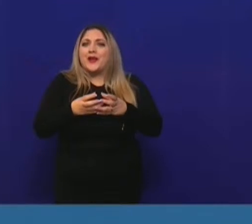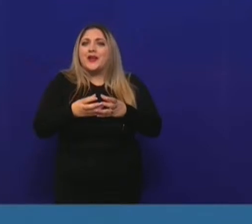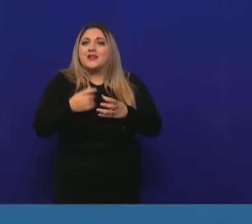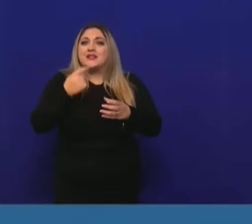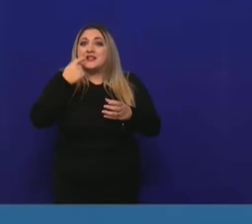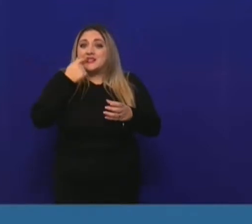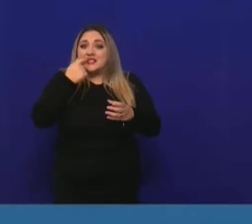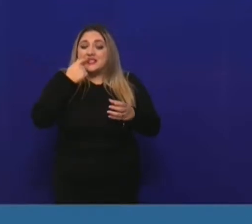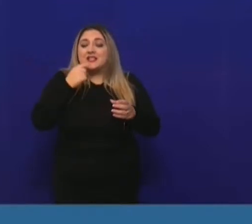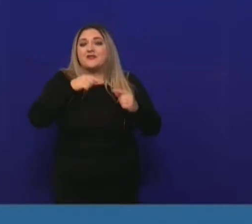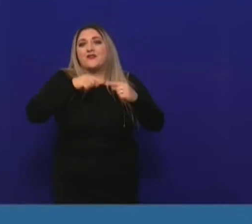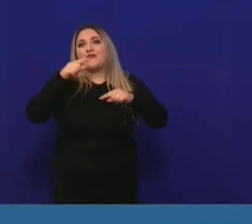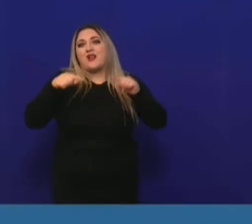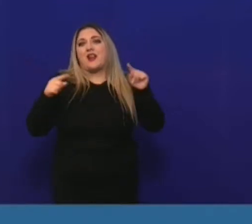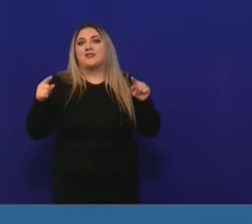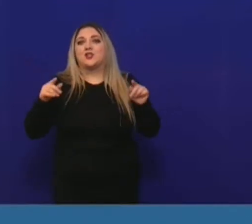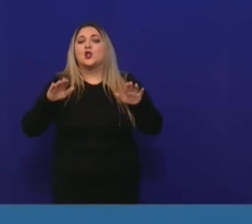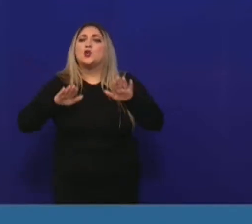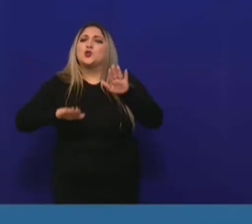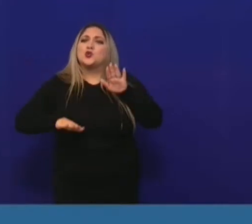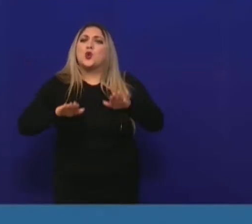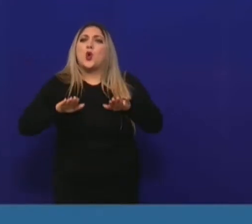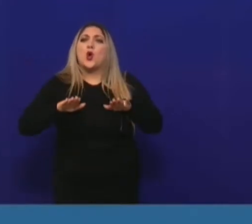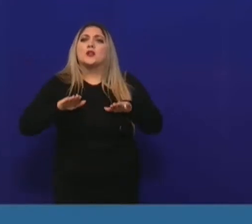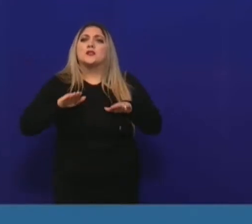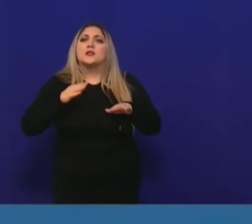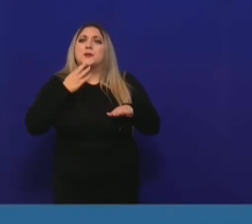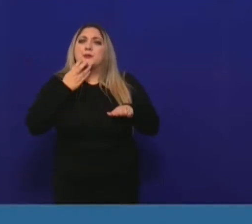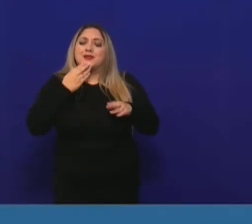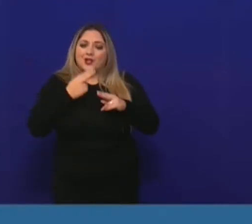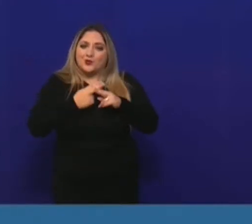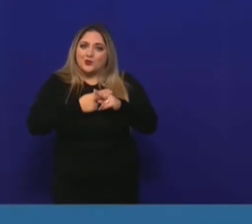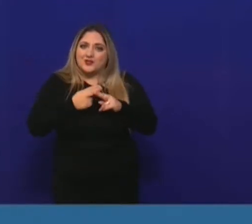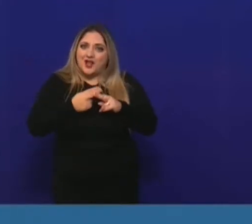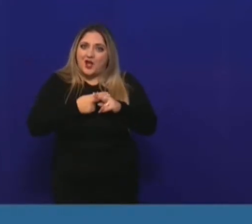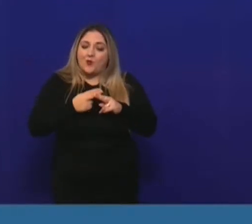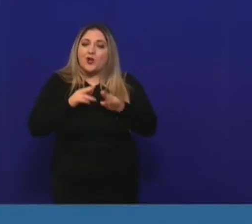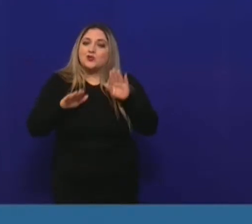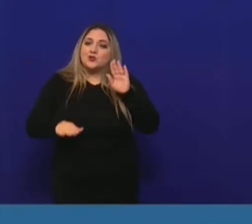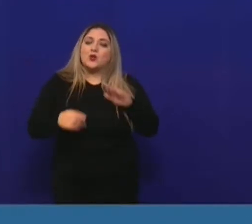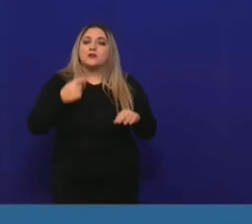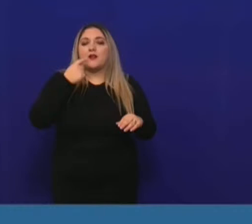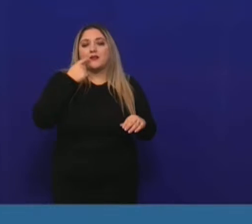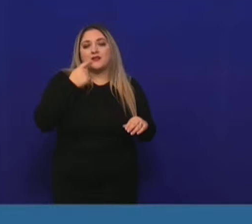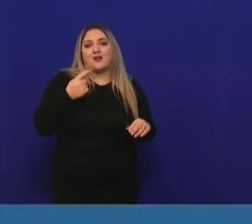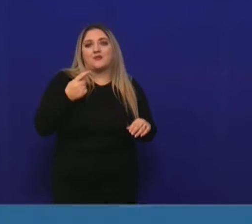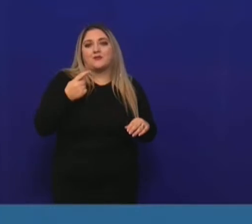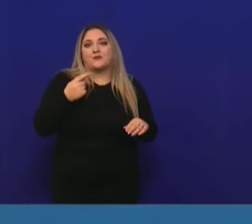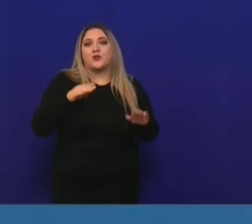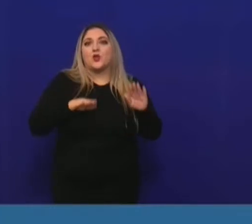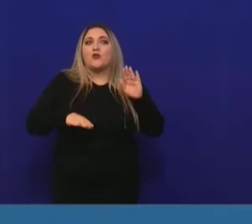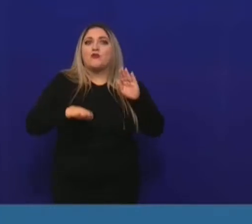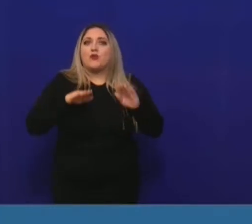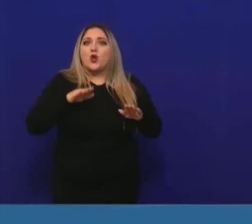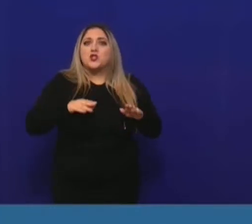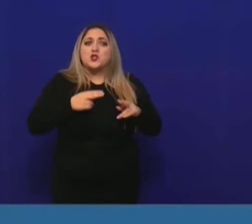inti skont ma niddeċidu mbagħad fuq min nużawha di nafu li tkun vaccine li tkun qiegħda titargetja dik il-population li inti mbagħad